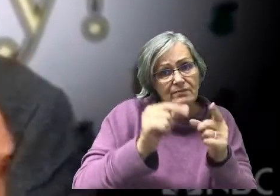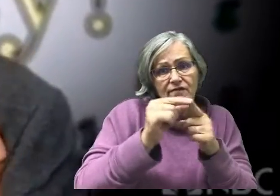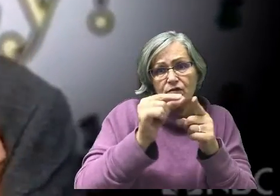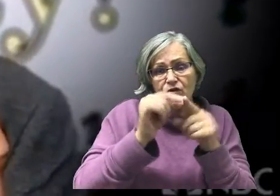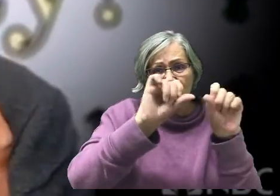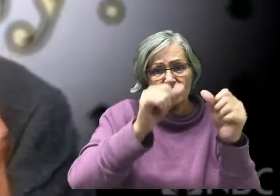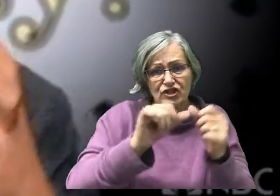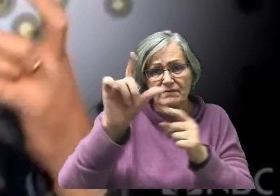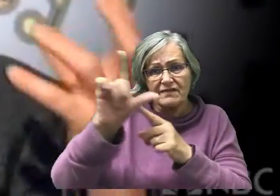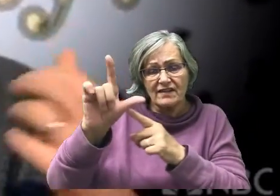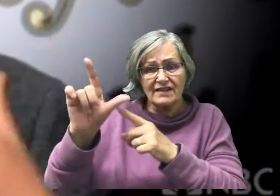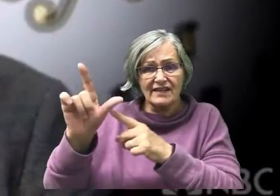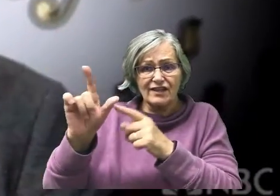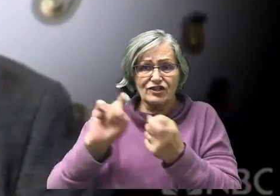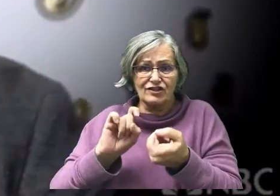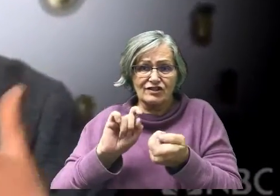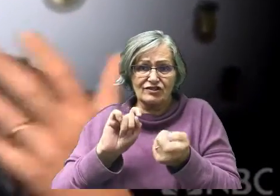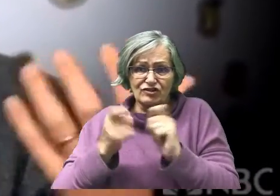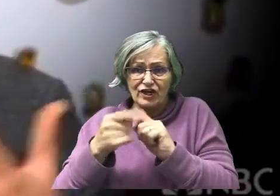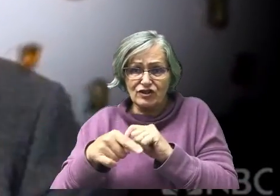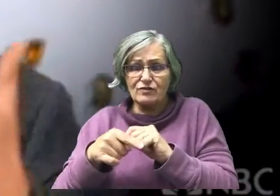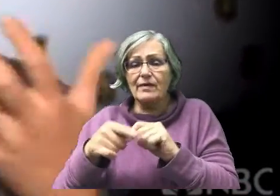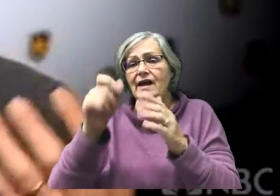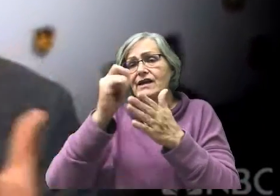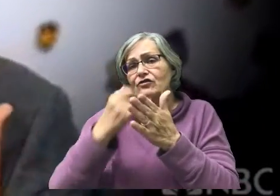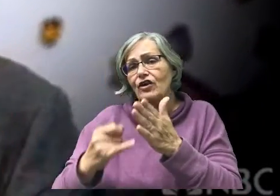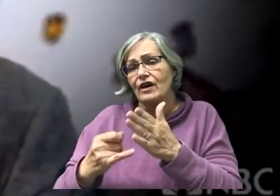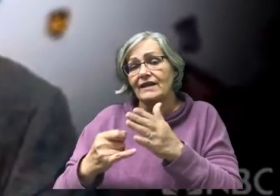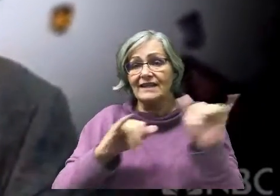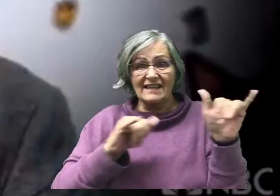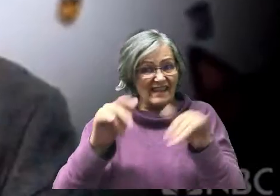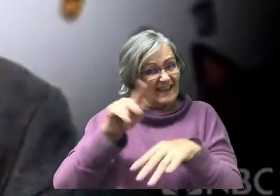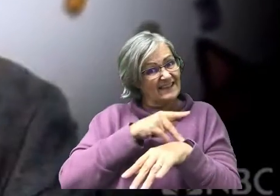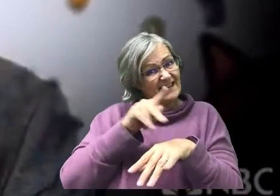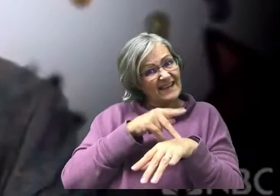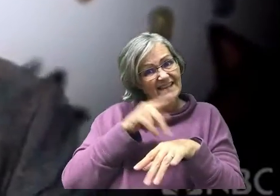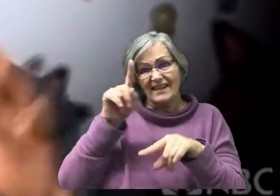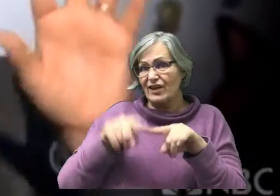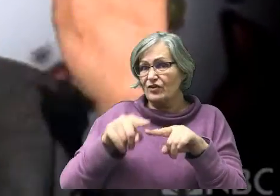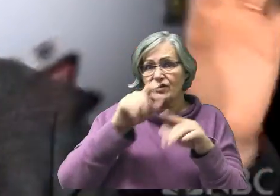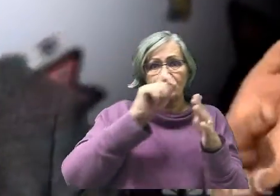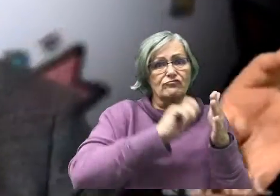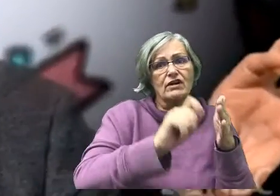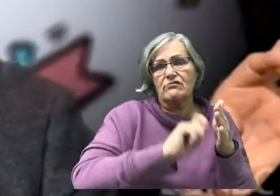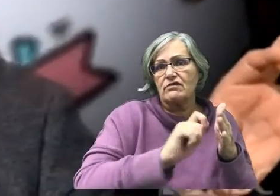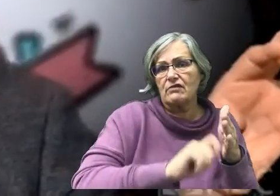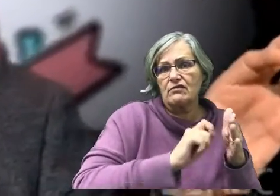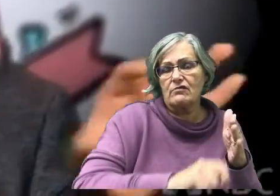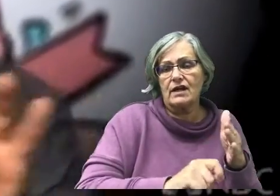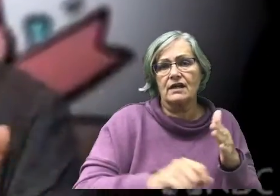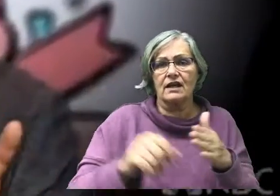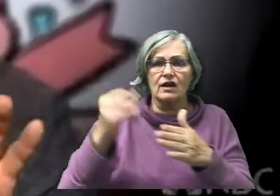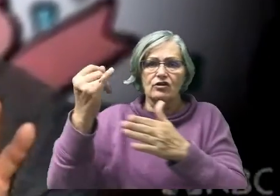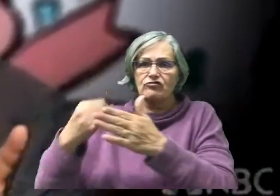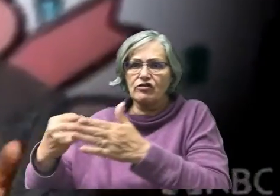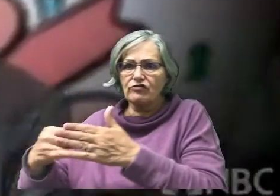the shapes of the letters affect the drawings, and it's this sort of dance. I could never just sit there and write or just sit there and draw and